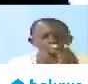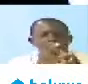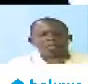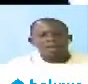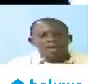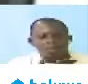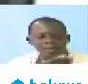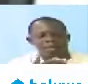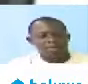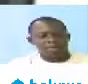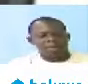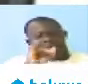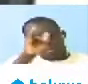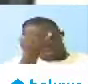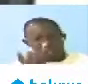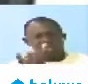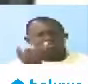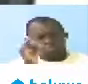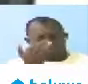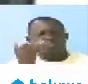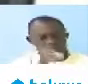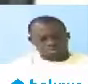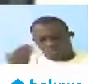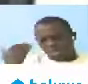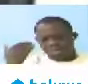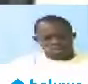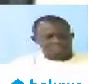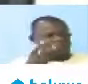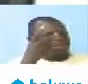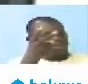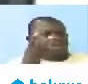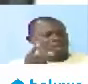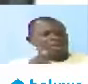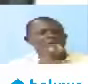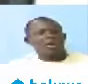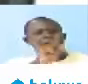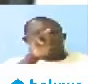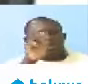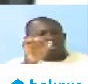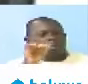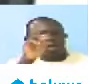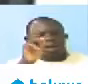For Kukoi. Yes, because by that time I had already seen Kukoi.